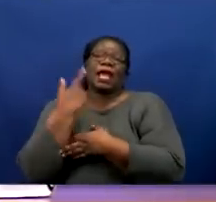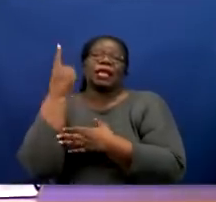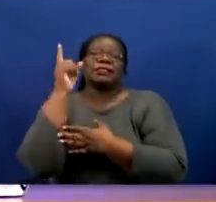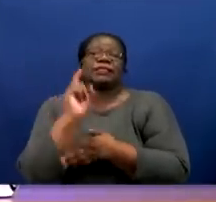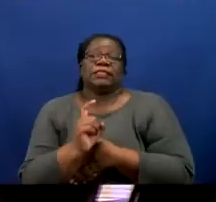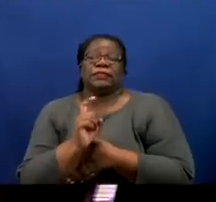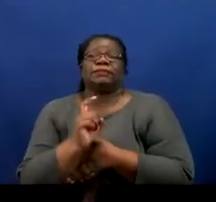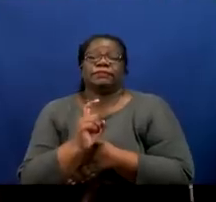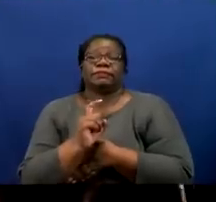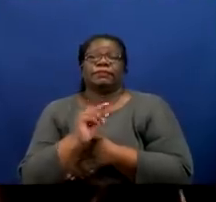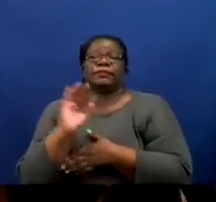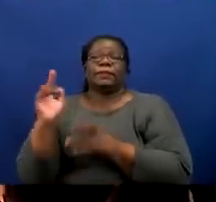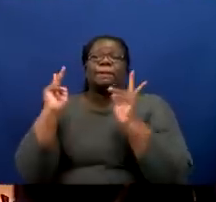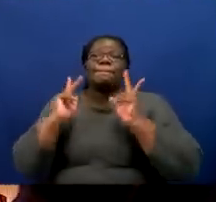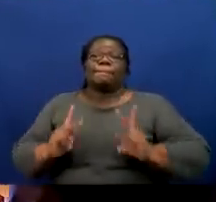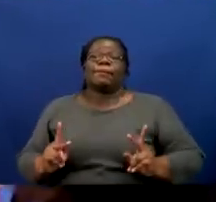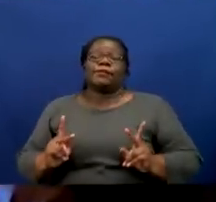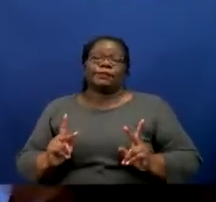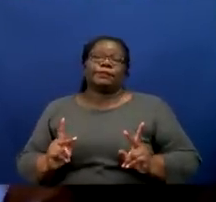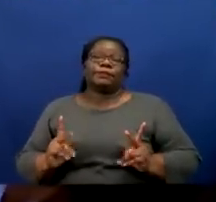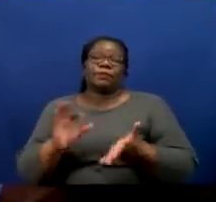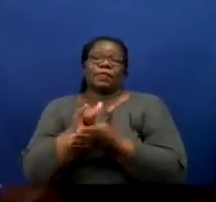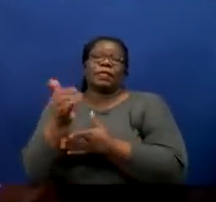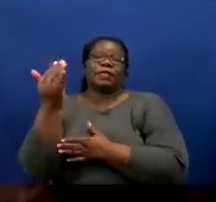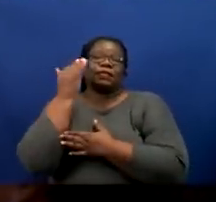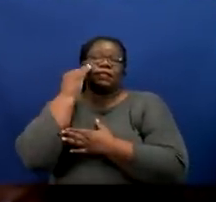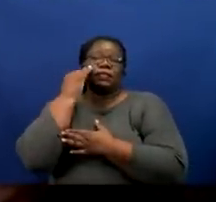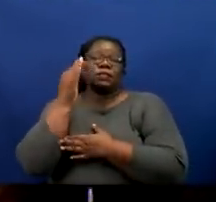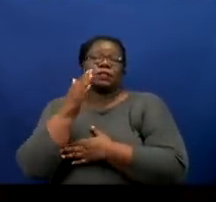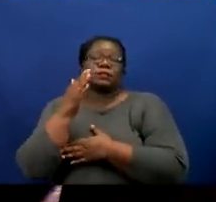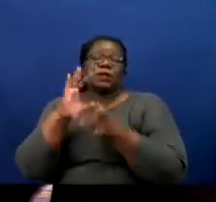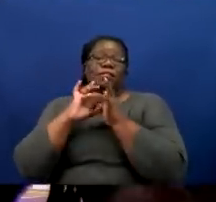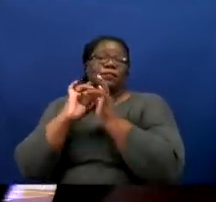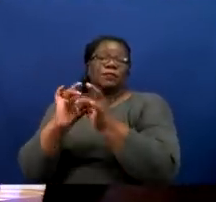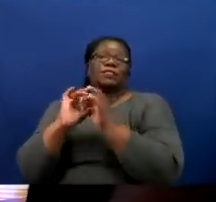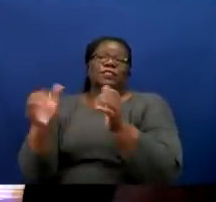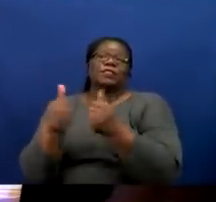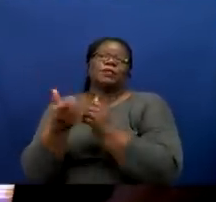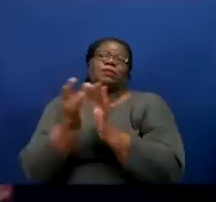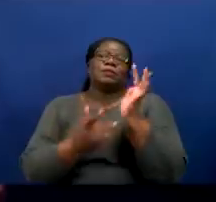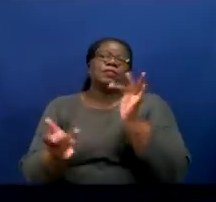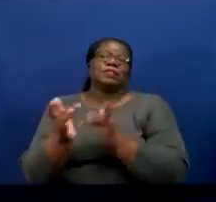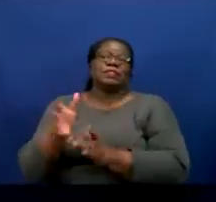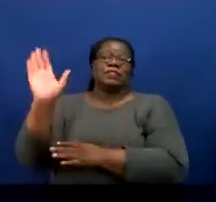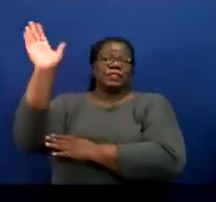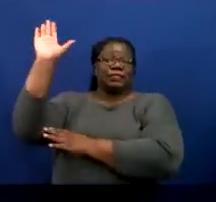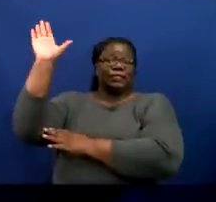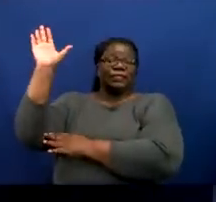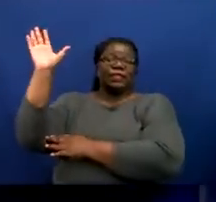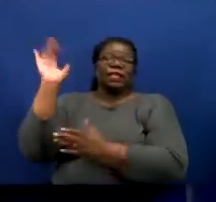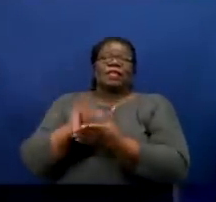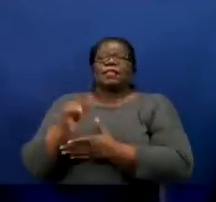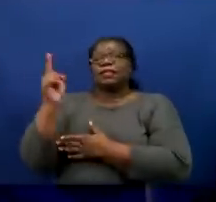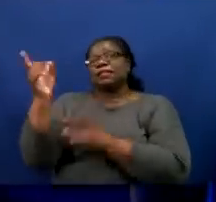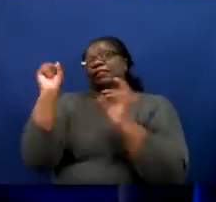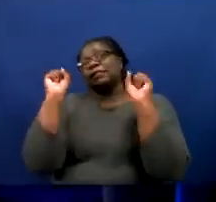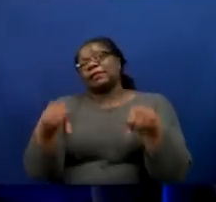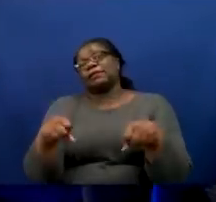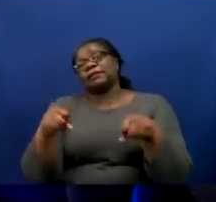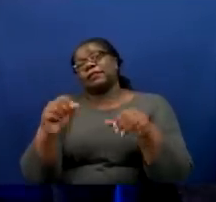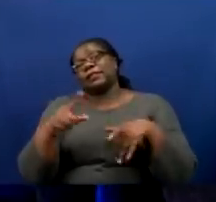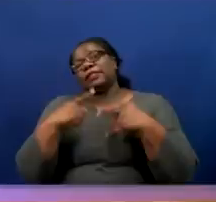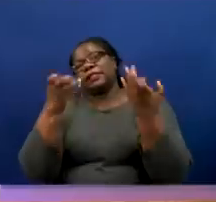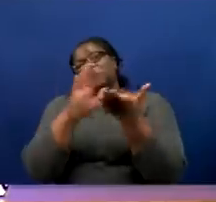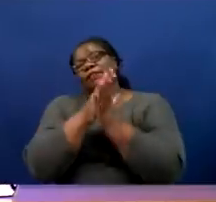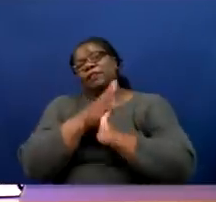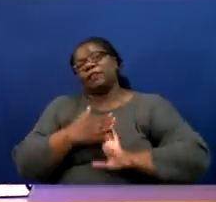need somebody who knows my Jesus to testify. He's able to give you